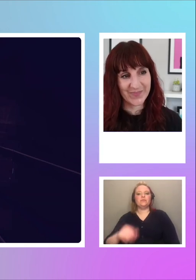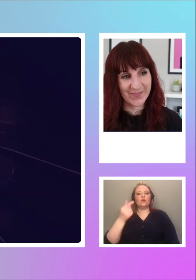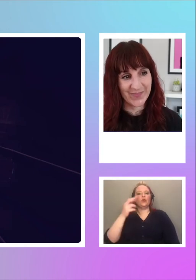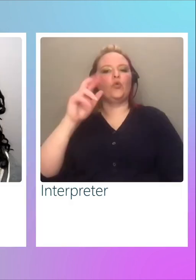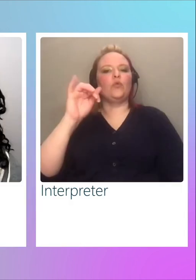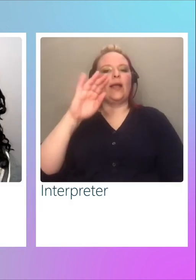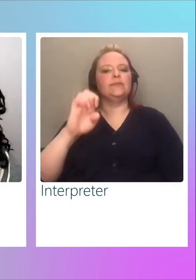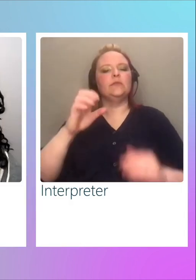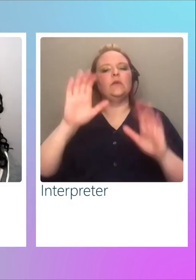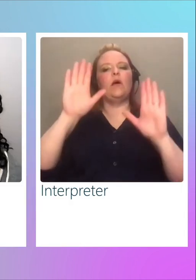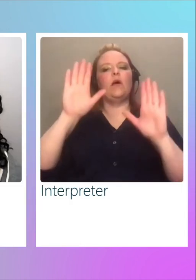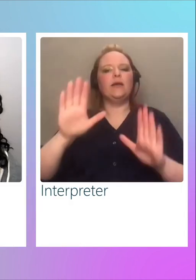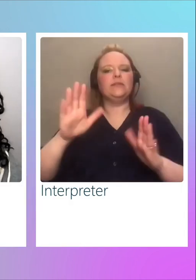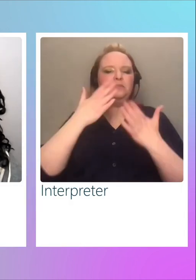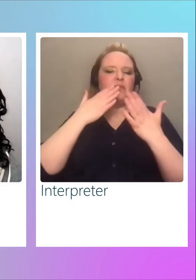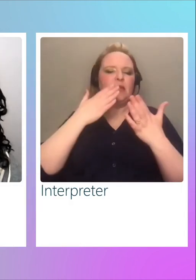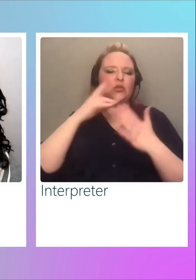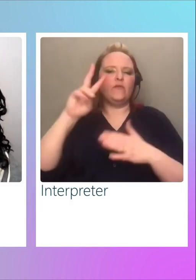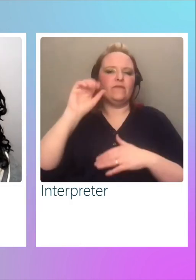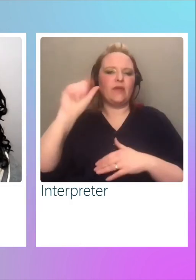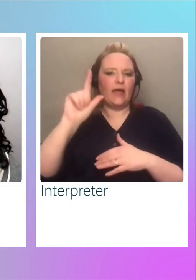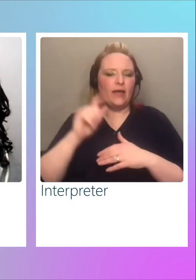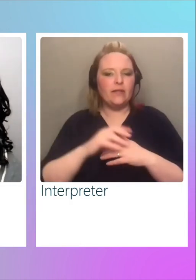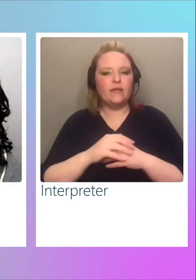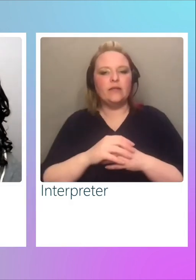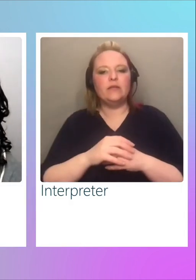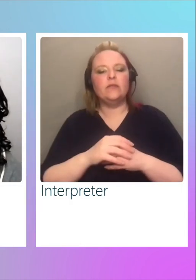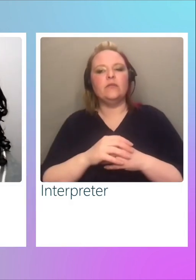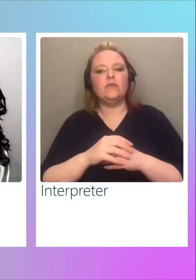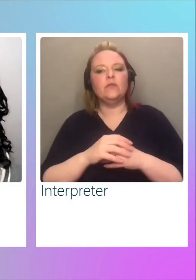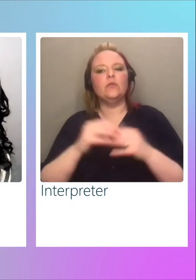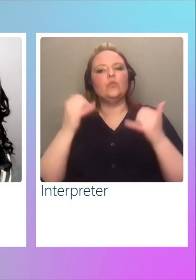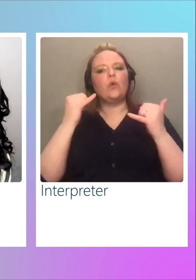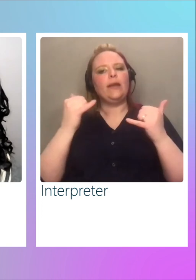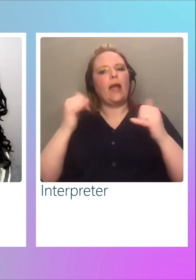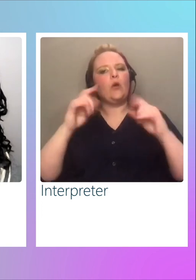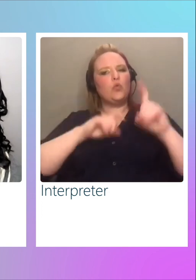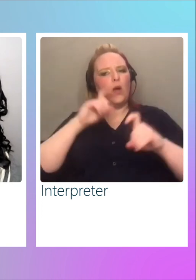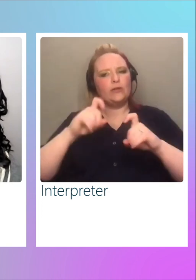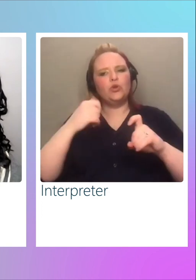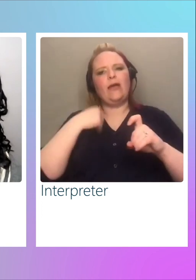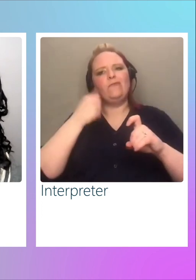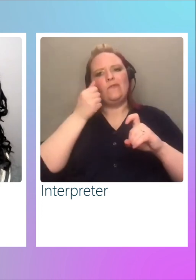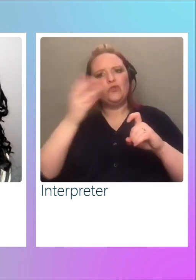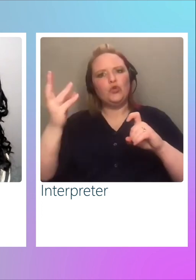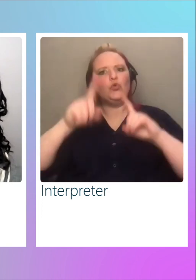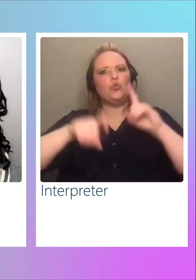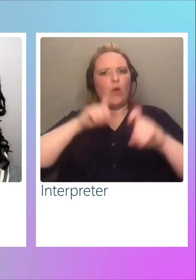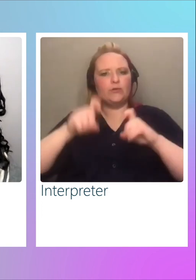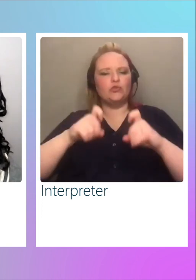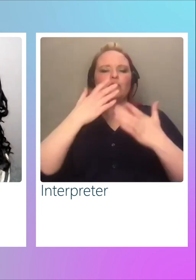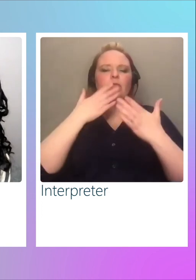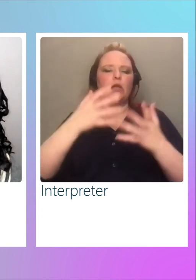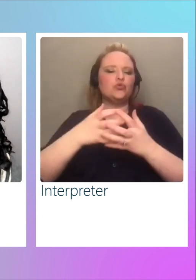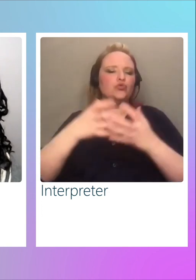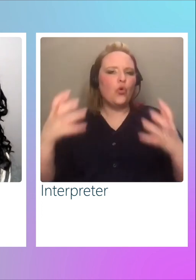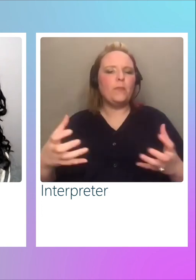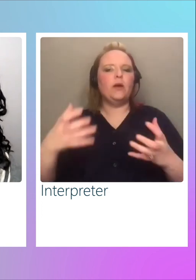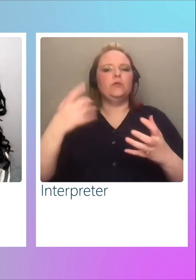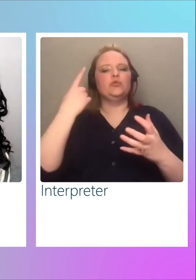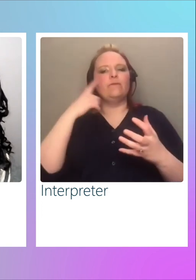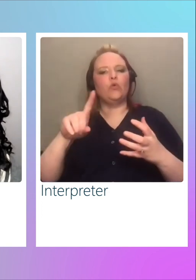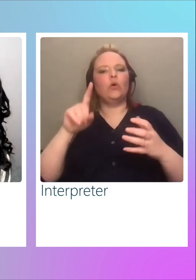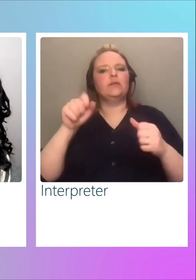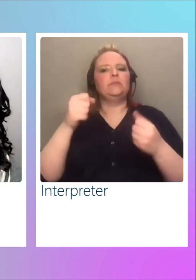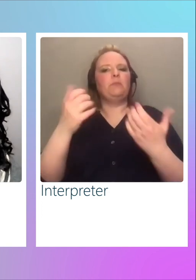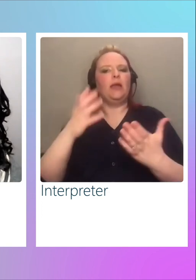Awesome. Awesome work, Val. Thanks. All right. Let's get into your questions. We have quite a handful. So thank you so much for